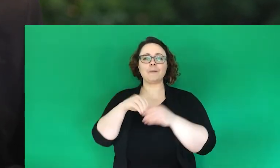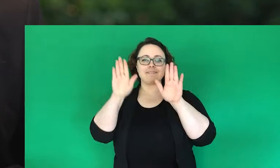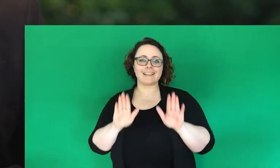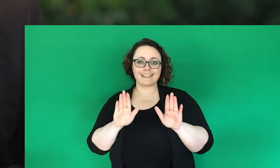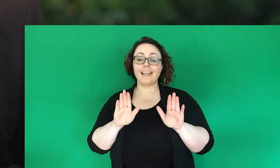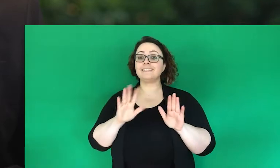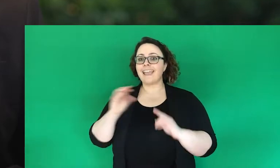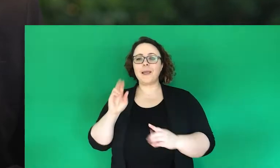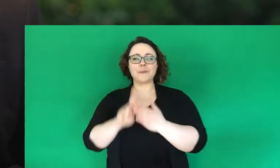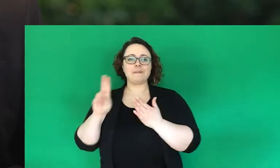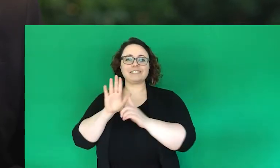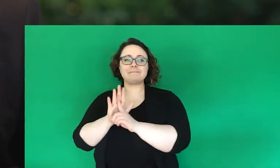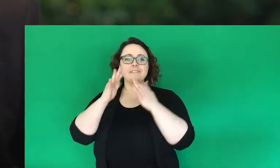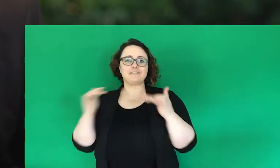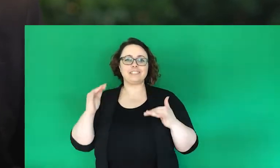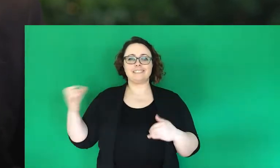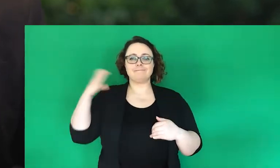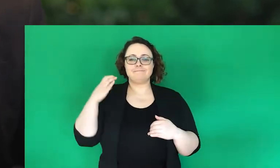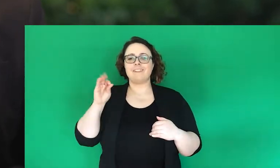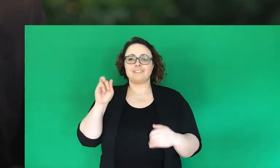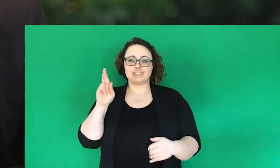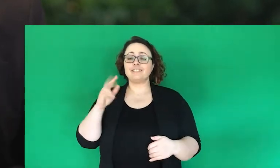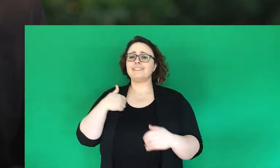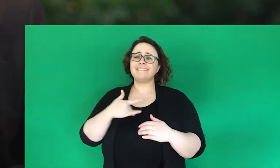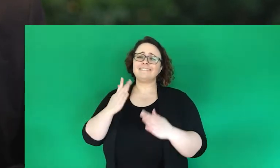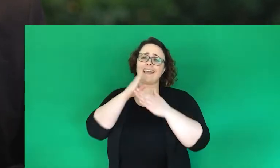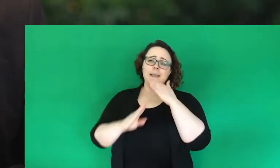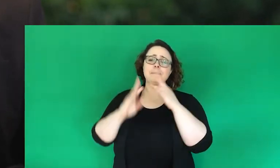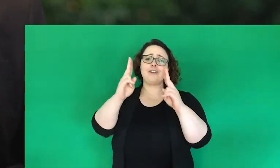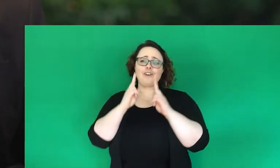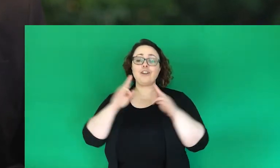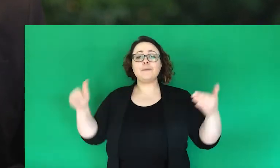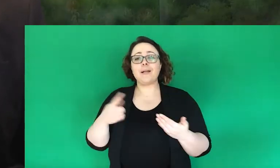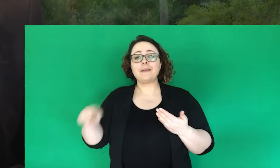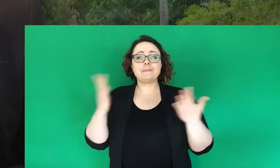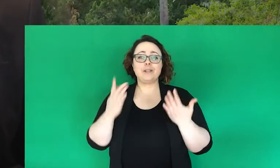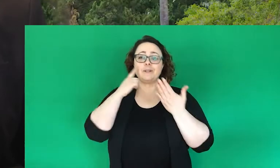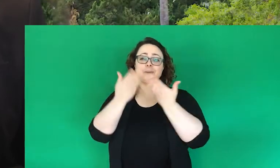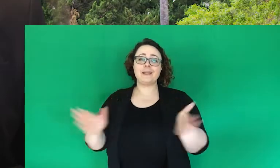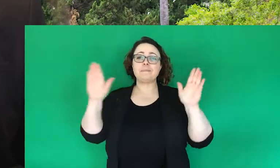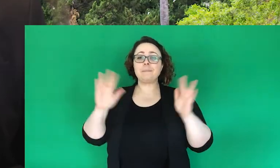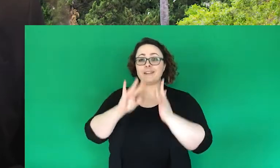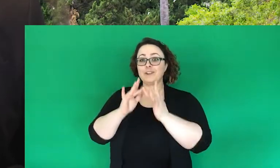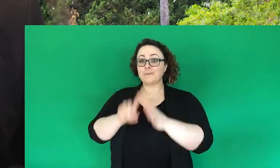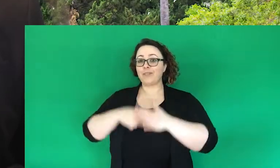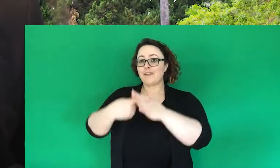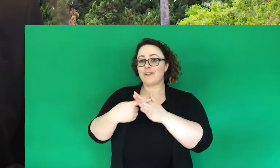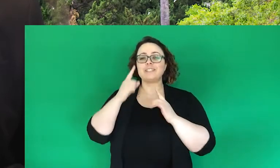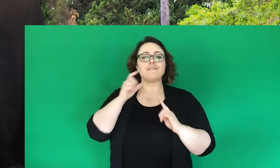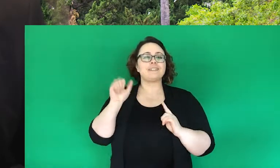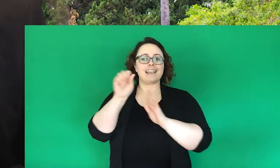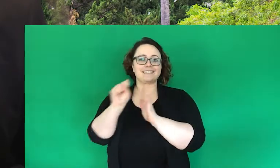Inclusive Excellence and the university's Diversity Officer, I am humbled and honored to welcome you to the public virtual